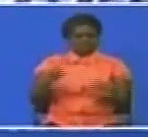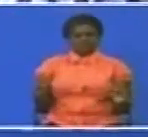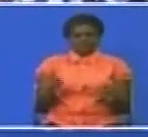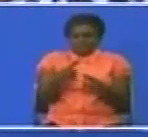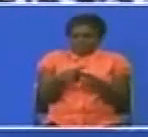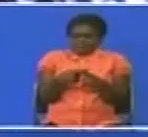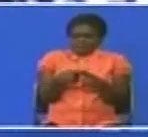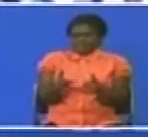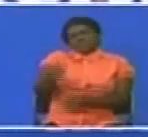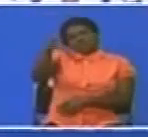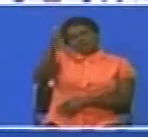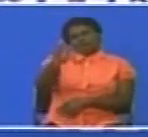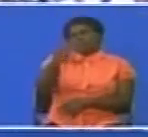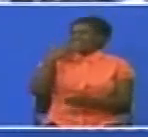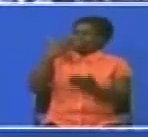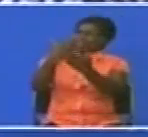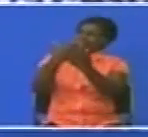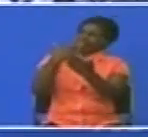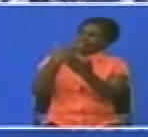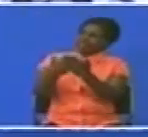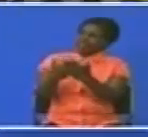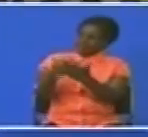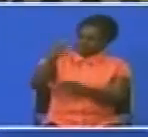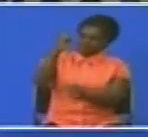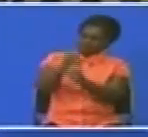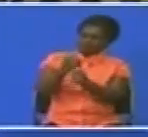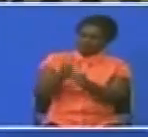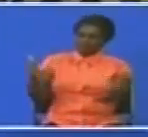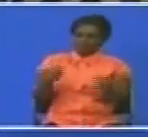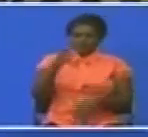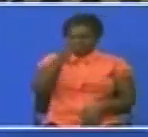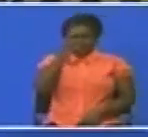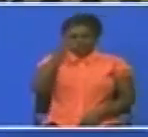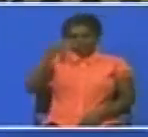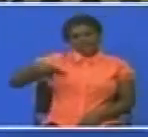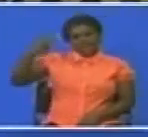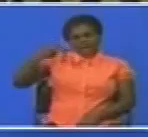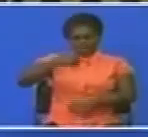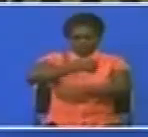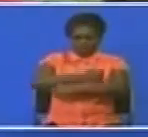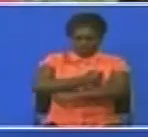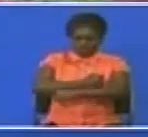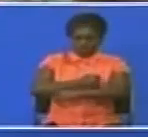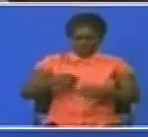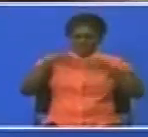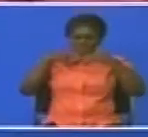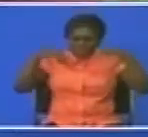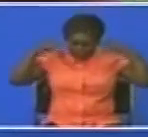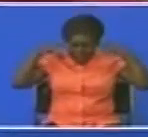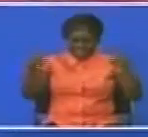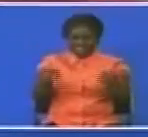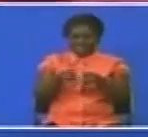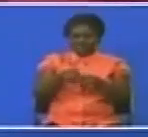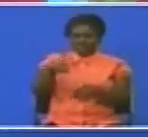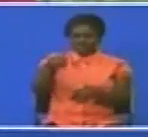Lakini kwa ajili ya Mwenyezi Mungu, nimeshukuru sana kwa kuwa ameperform. At Nyeri High School, the school's principal, James Miner, also said that they were